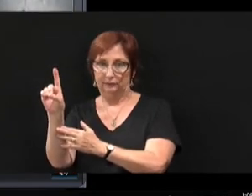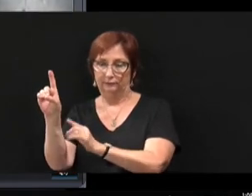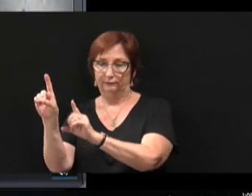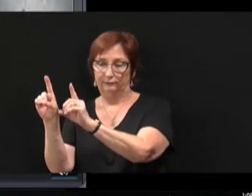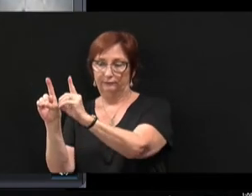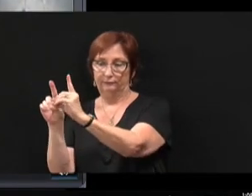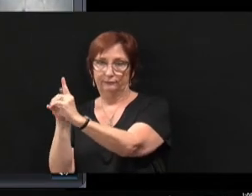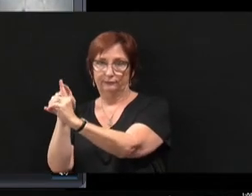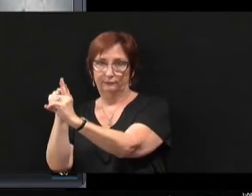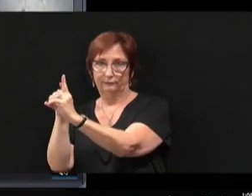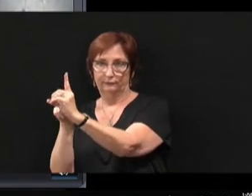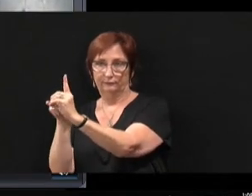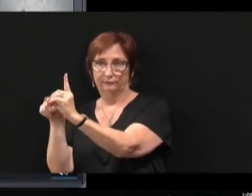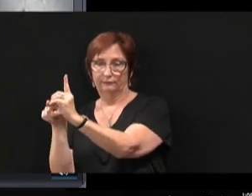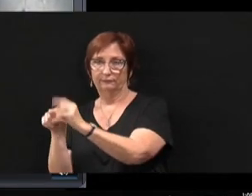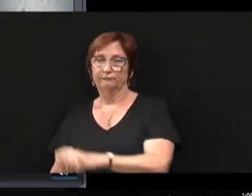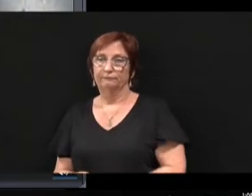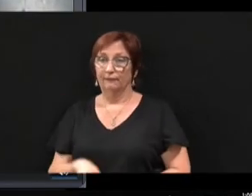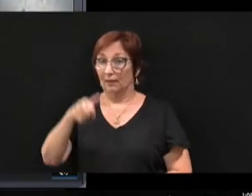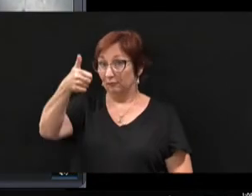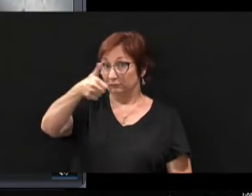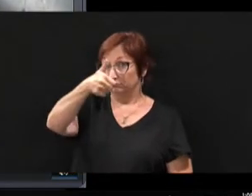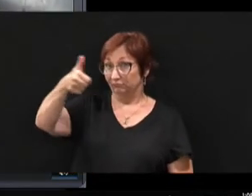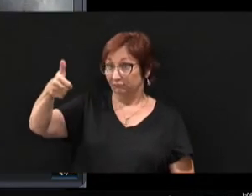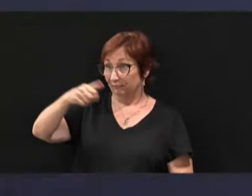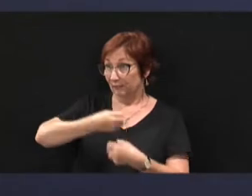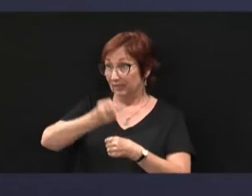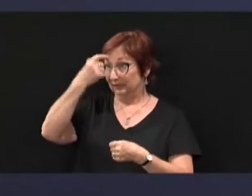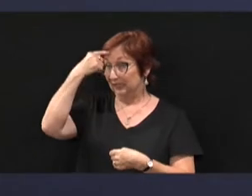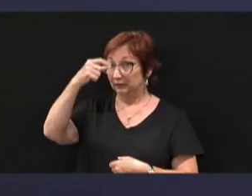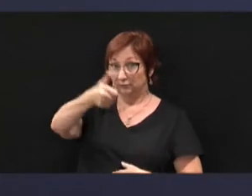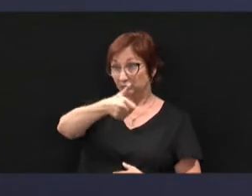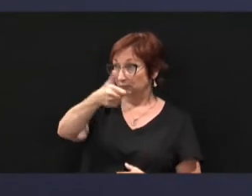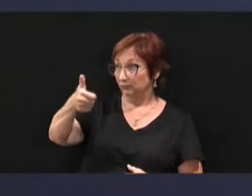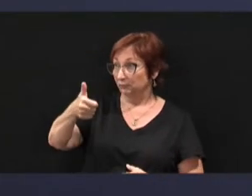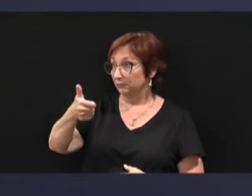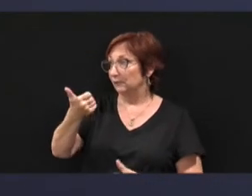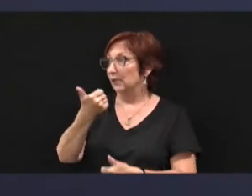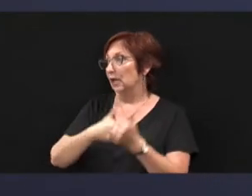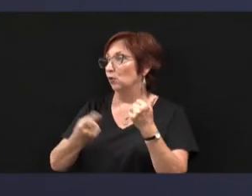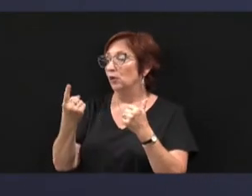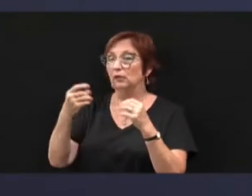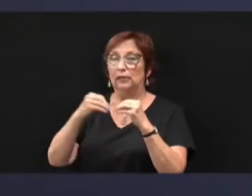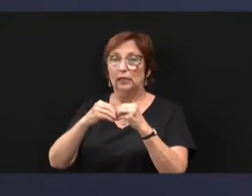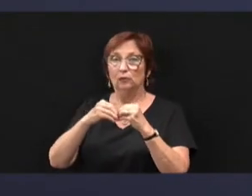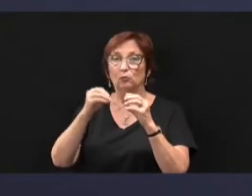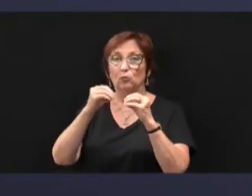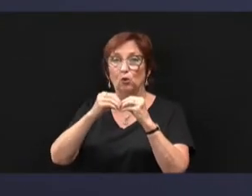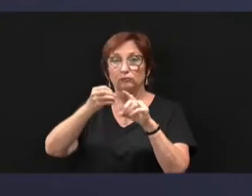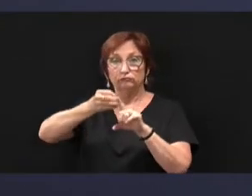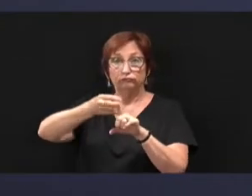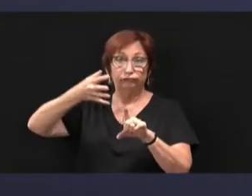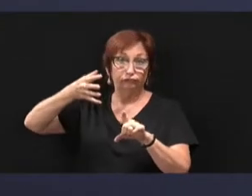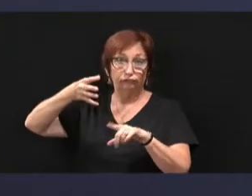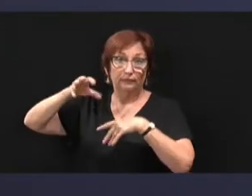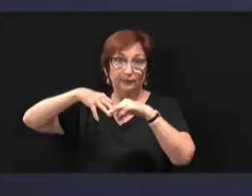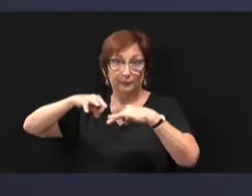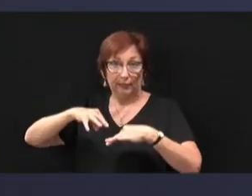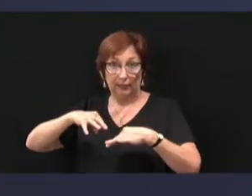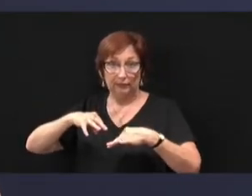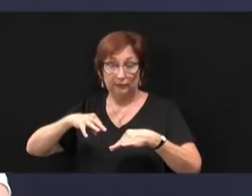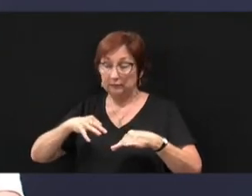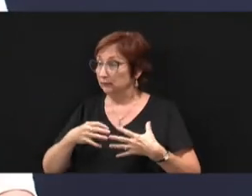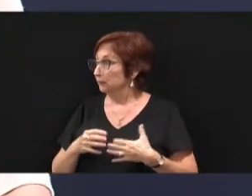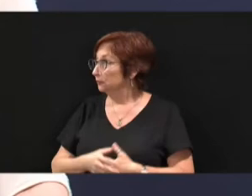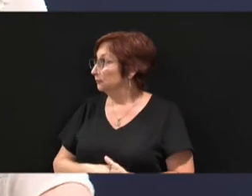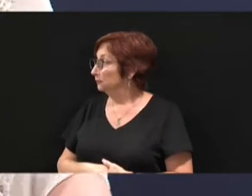Give me thumbs up if it makes sense. Anybody need more explanation? You need more explanation? Okay. All right.